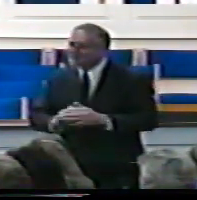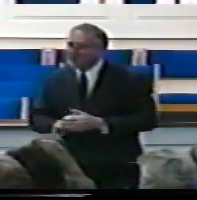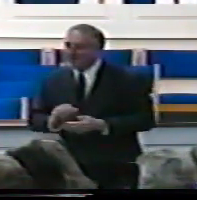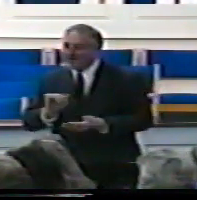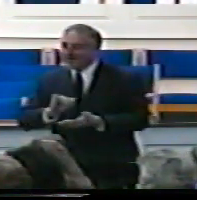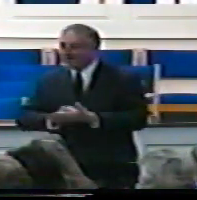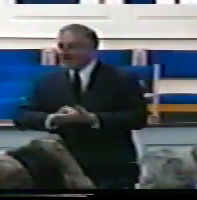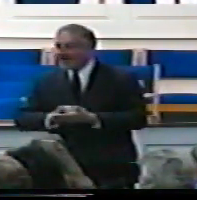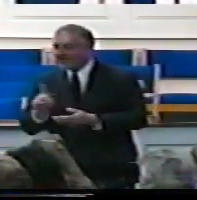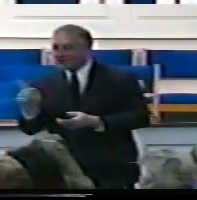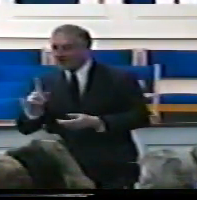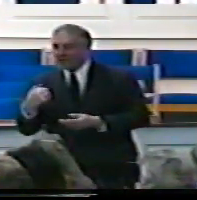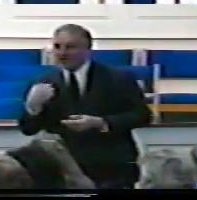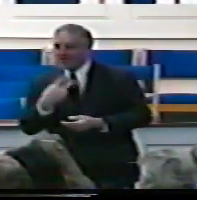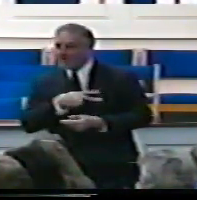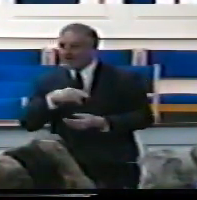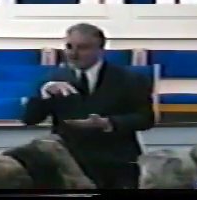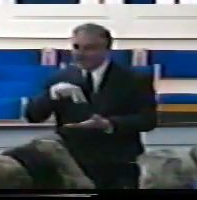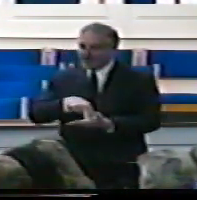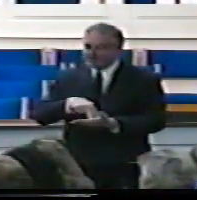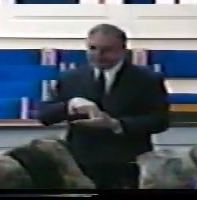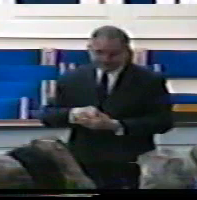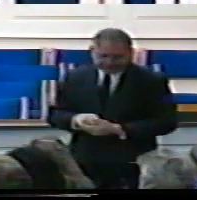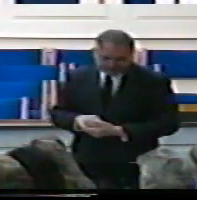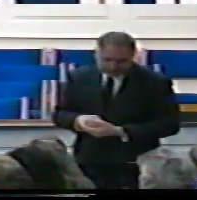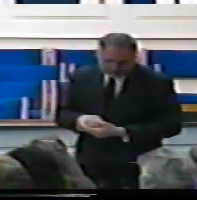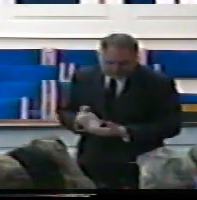we stand. That's where we are. Now,